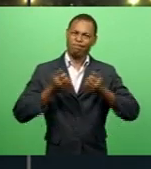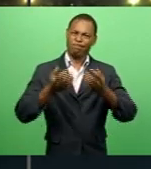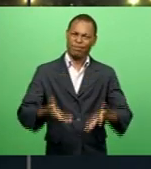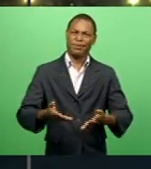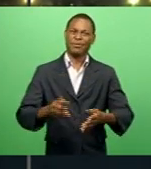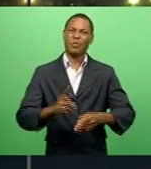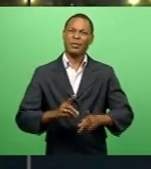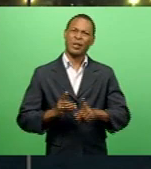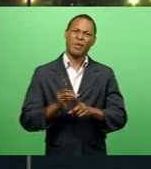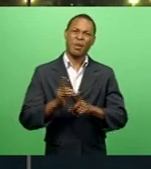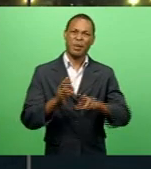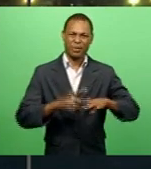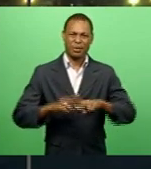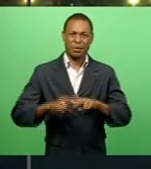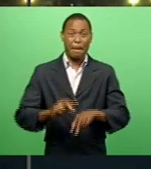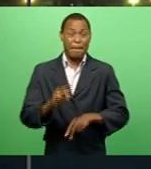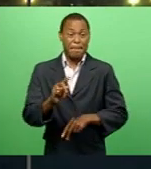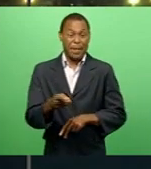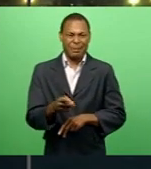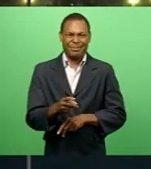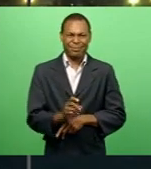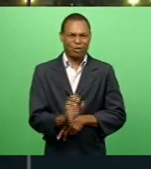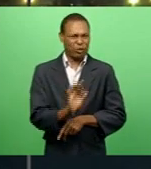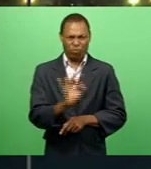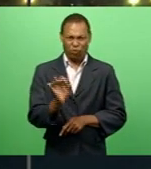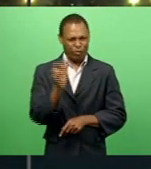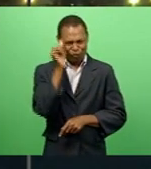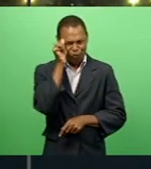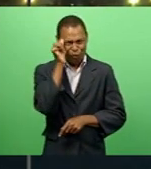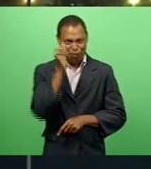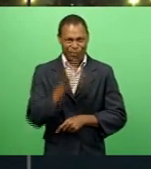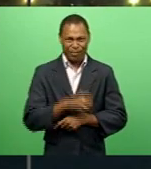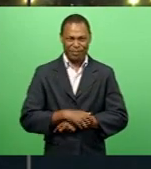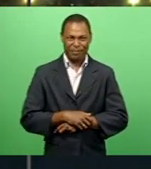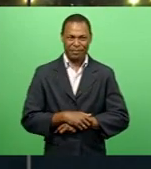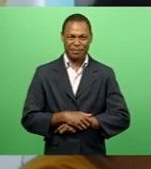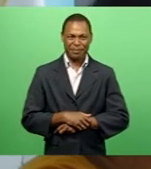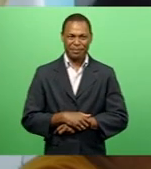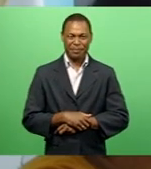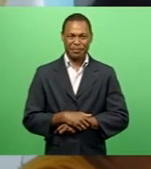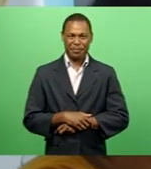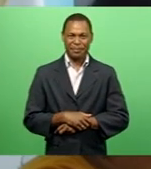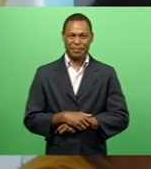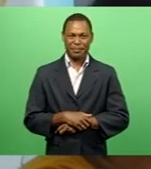of Fiji, but sometimes lack recognition. Kelly Wadala reports.